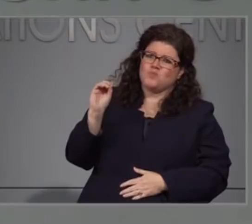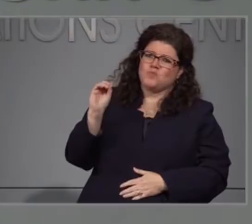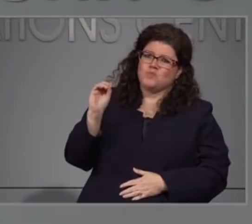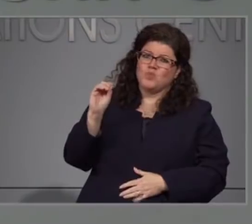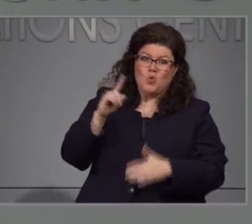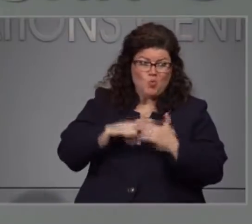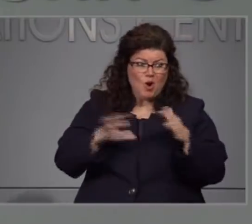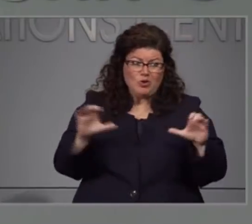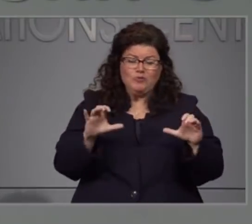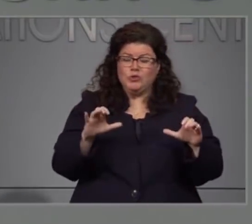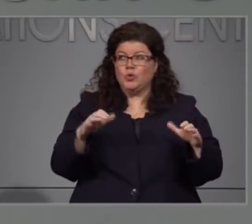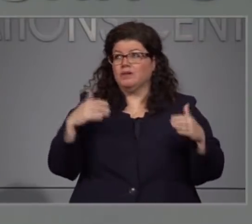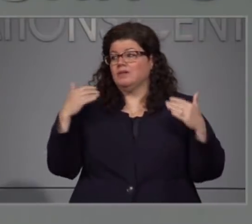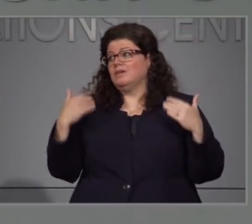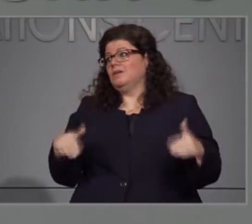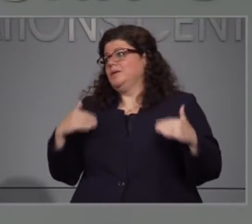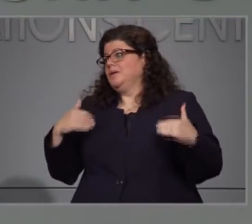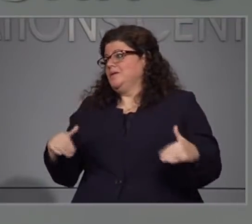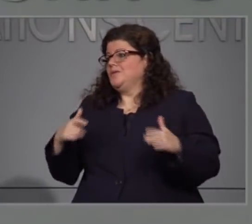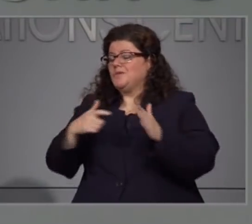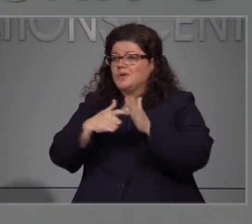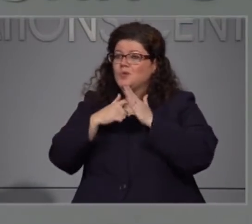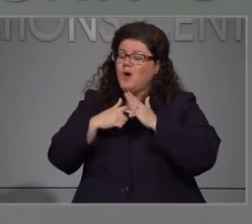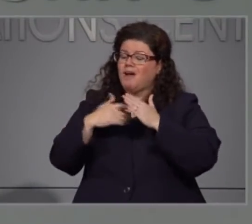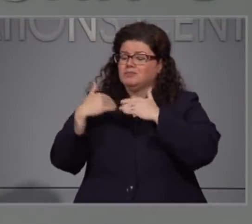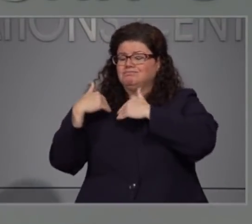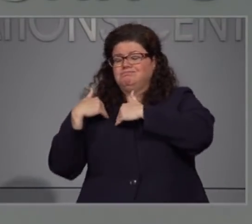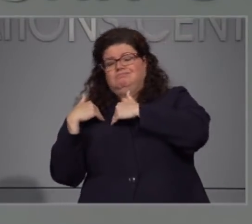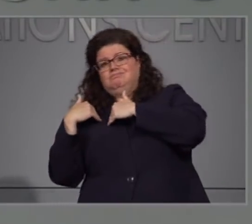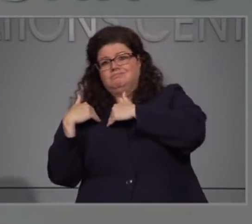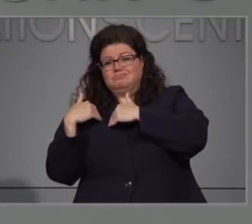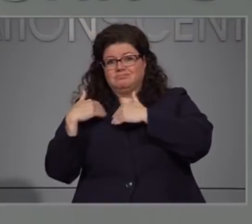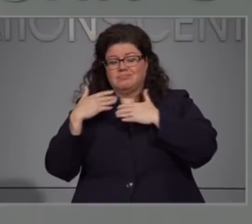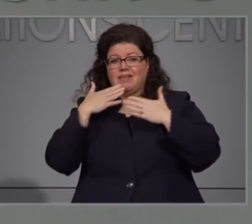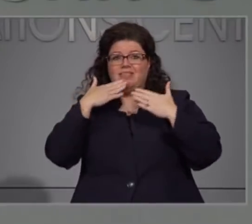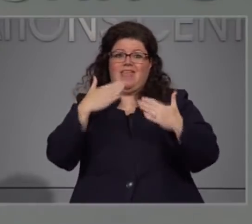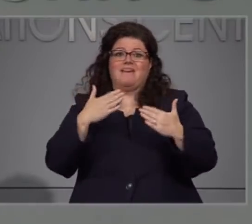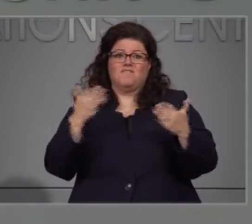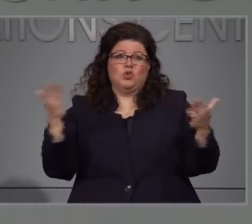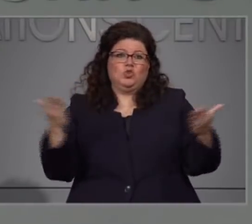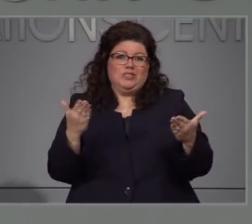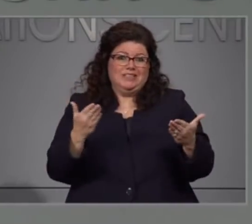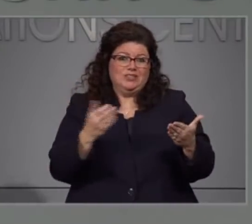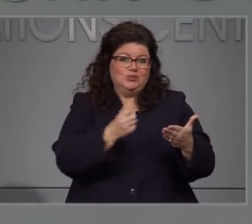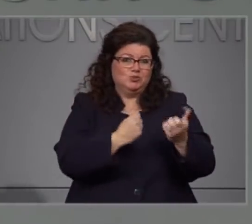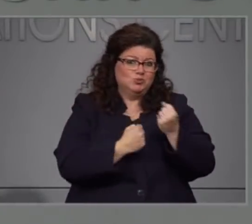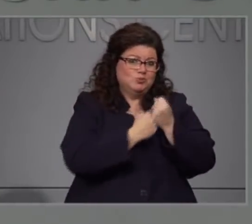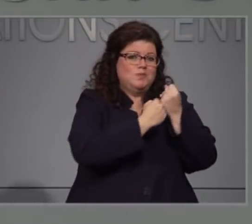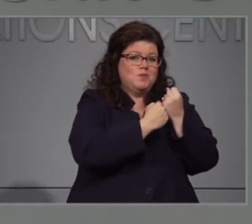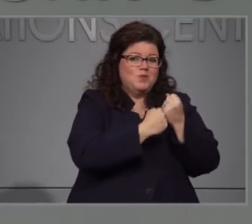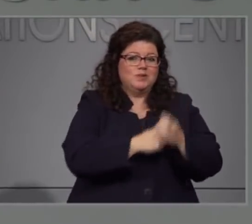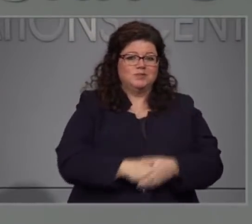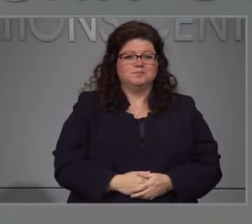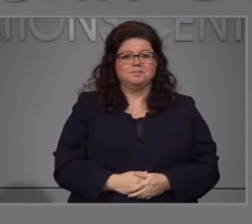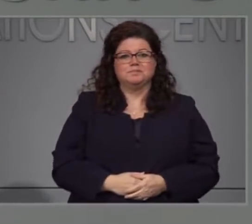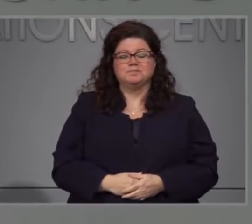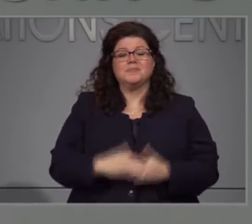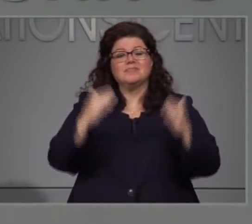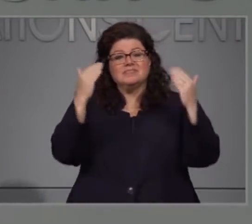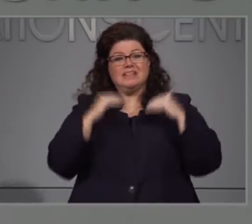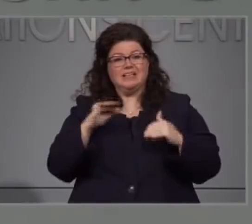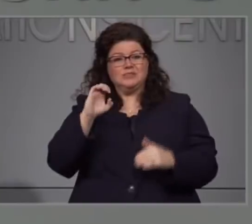now is above and beyond. And we're grateful to have you on the front lines. I'll now recognize Gene Woods.